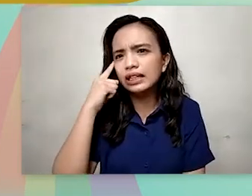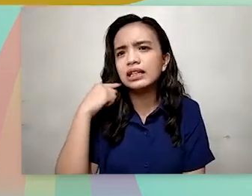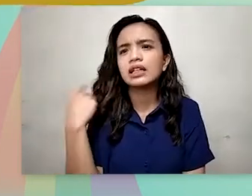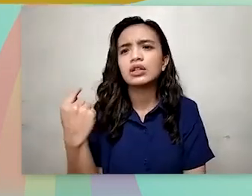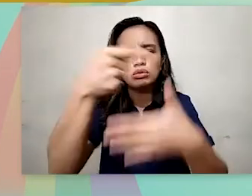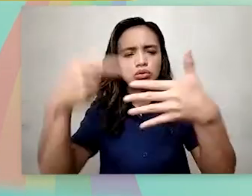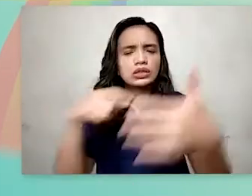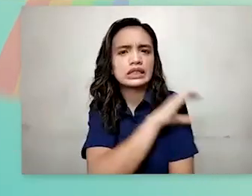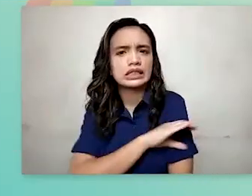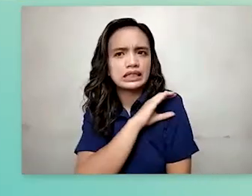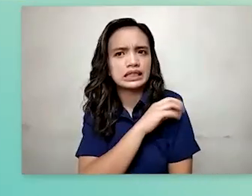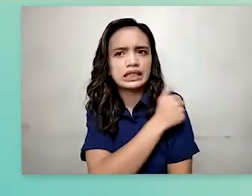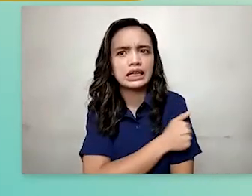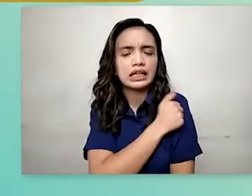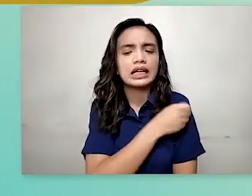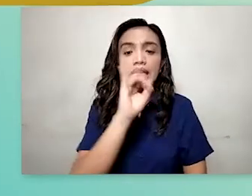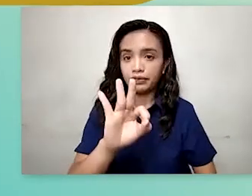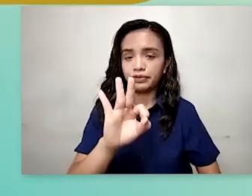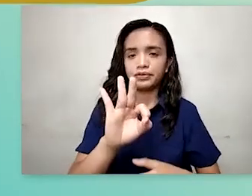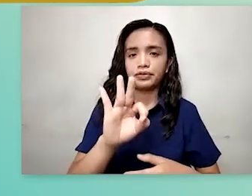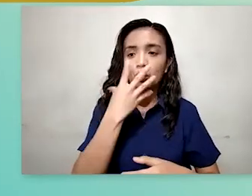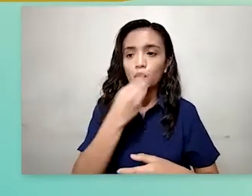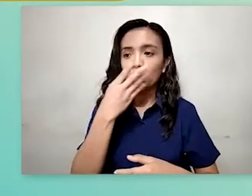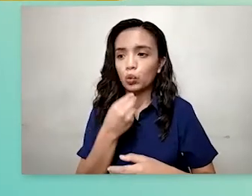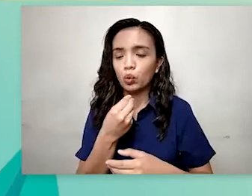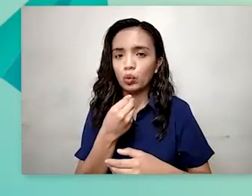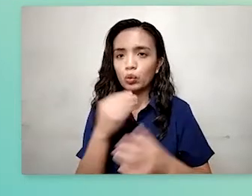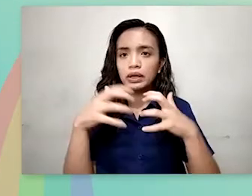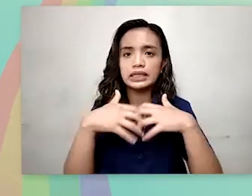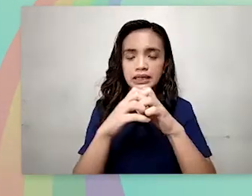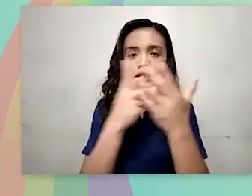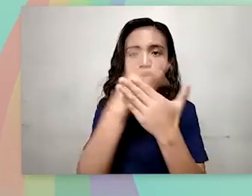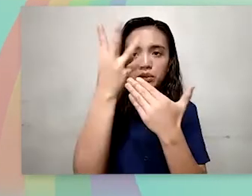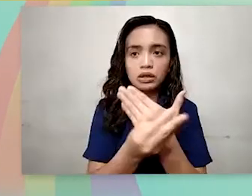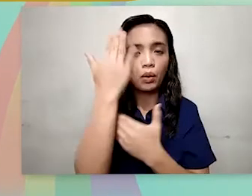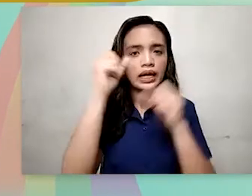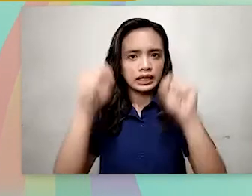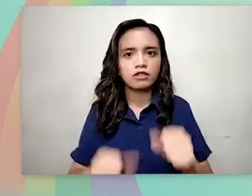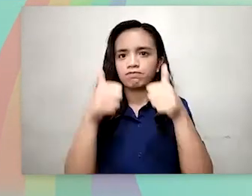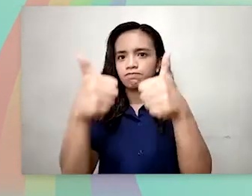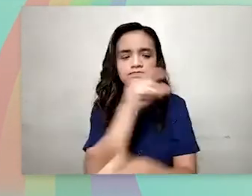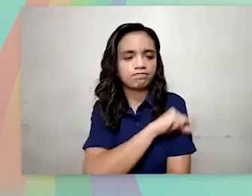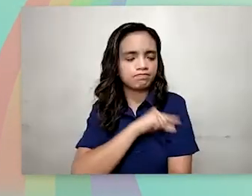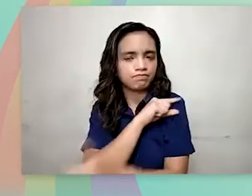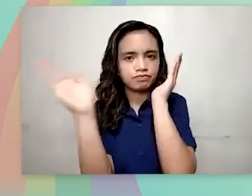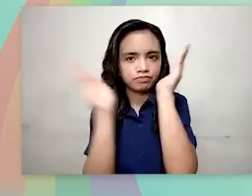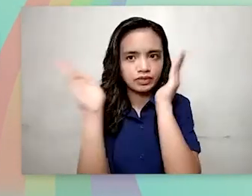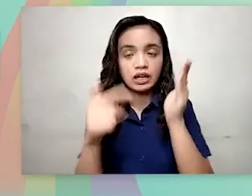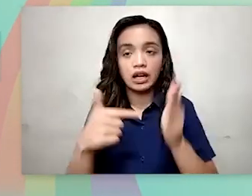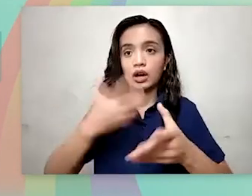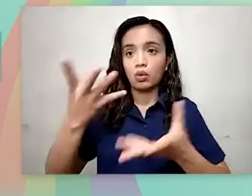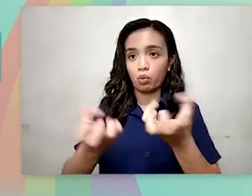and skills needed by program implementers in the private sector to ensure effective and sustainable service